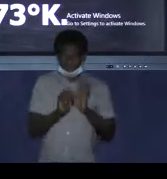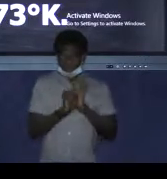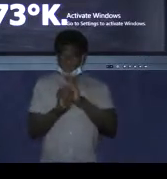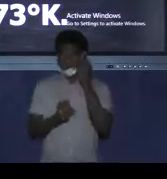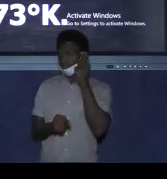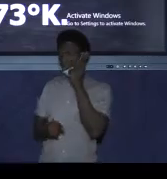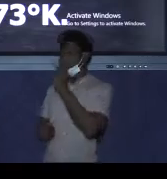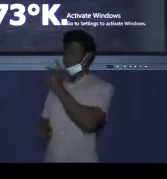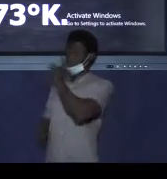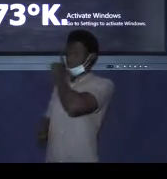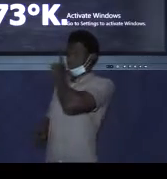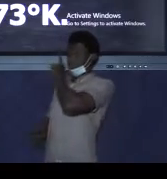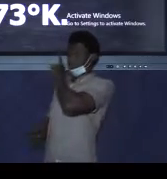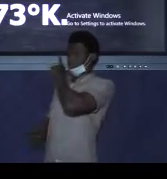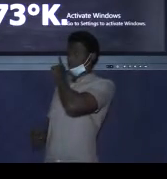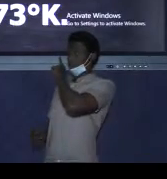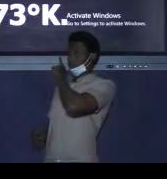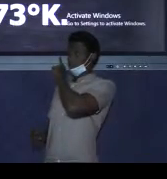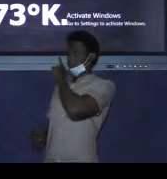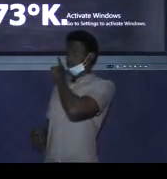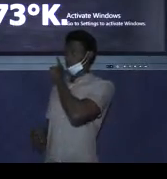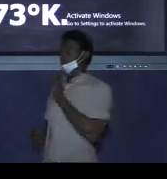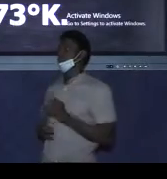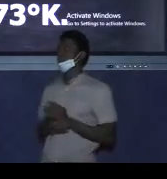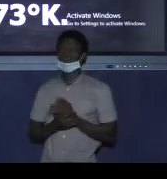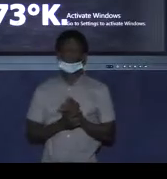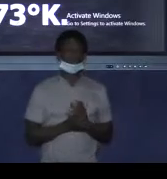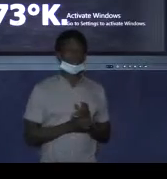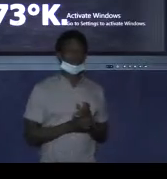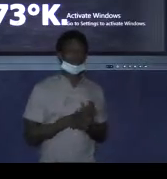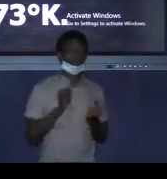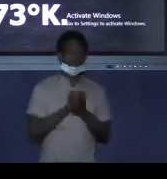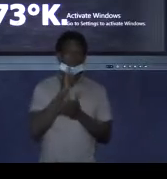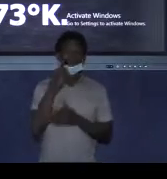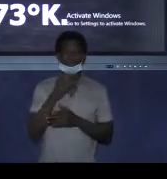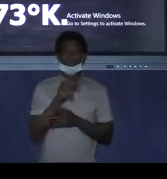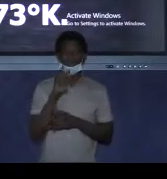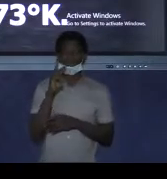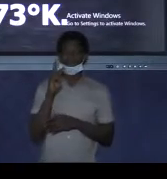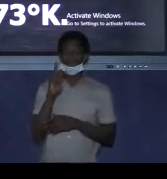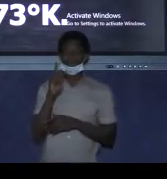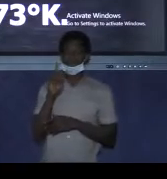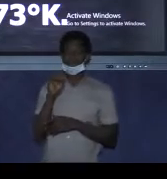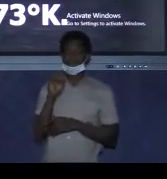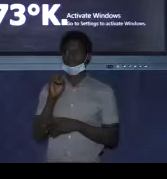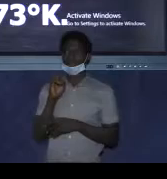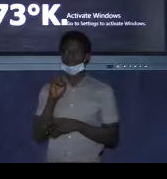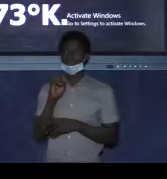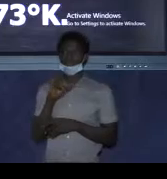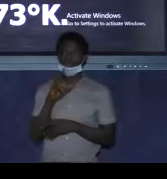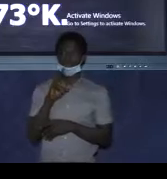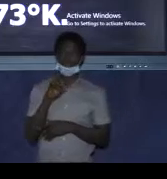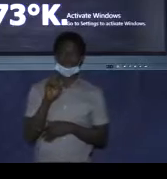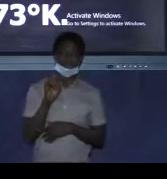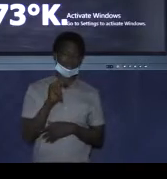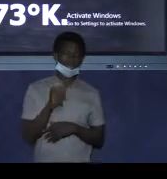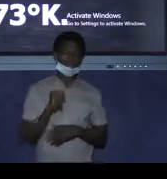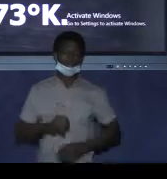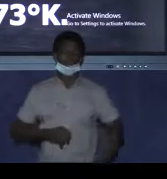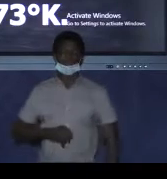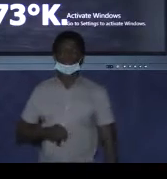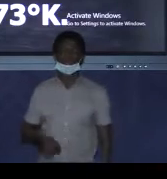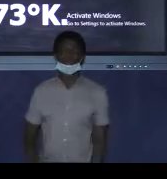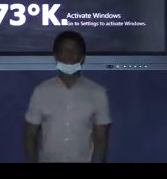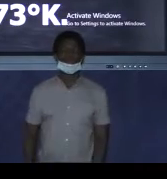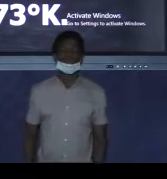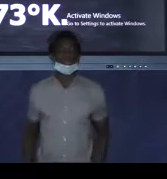is the symbol with capital letter K. That's the Kelvin. It's talking about that's the symbol for Kelvin or